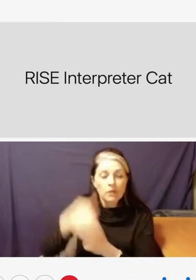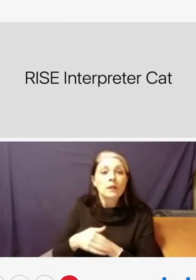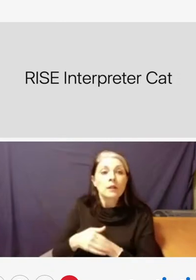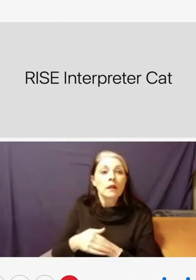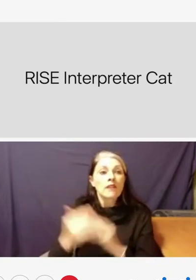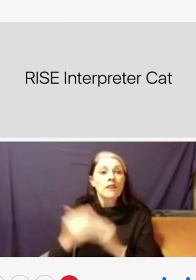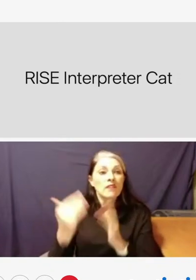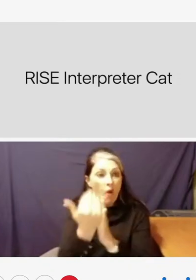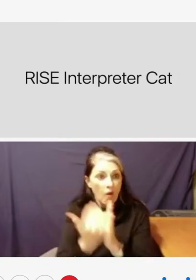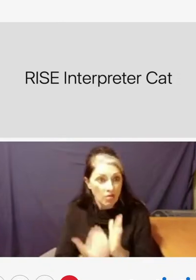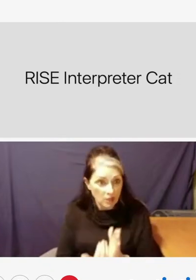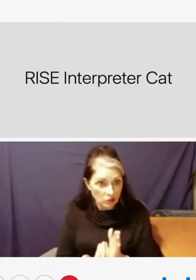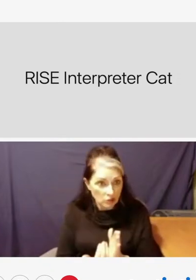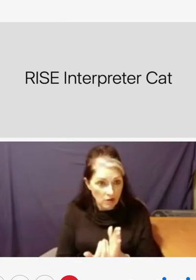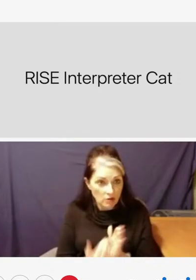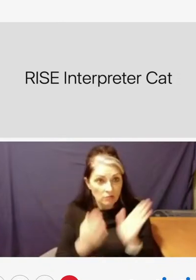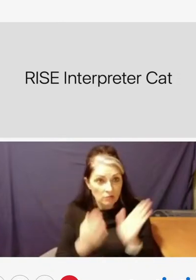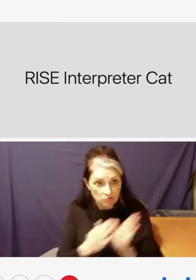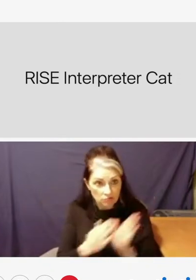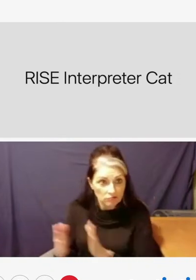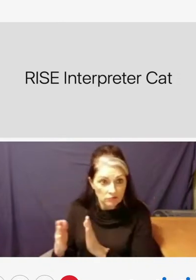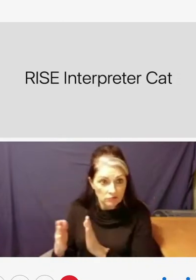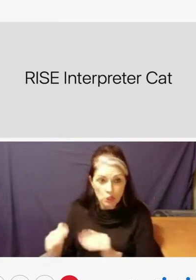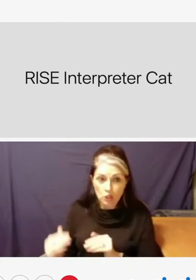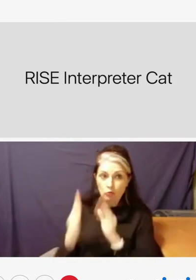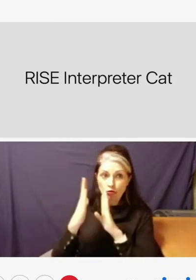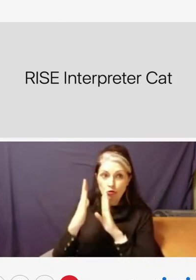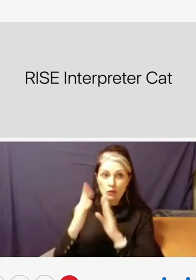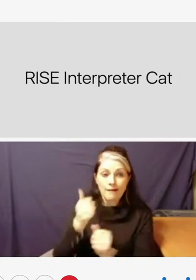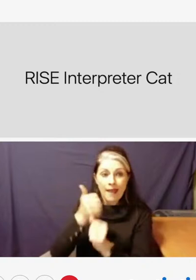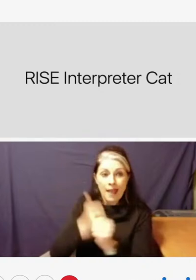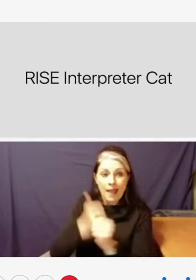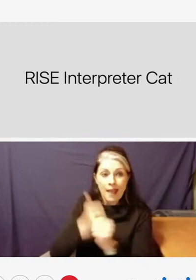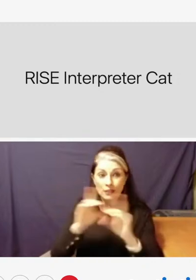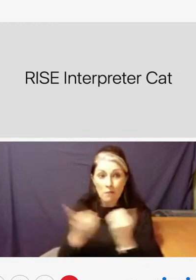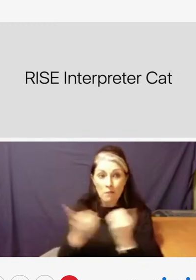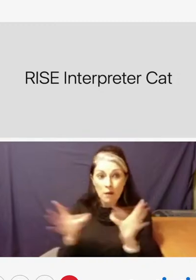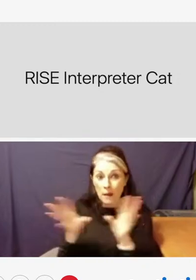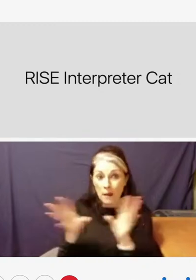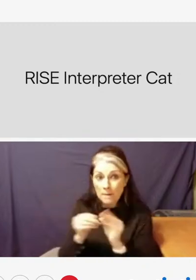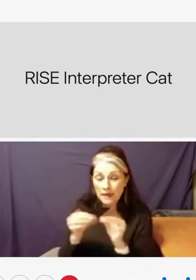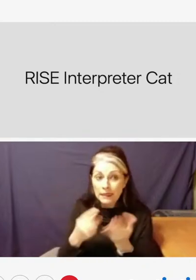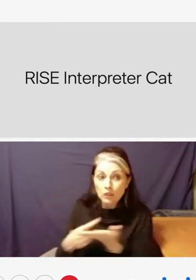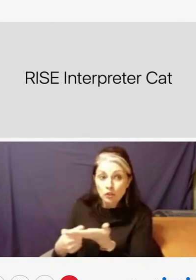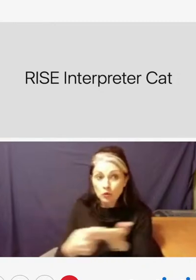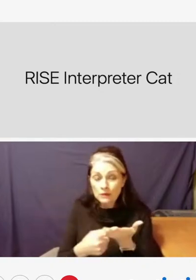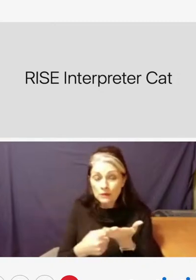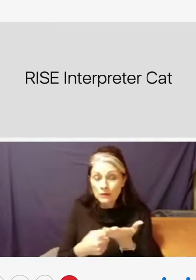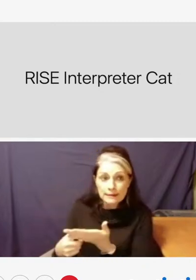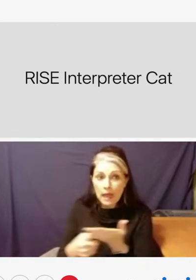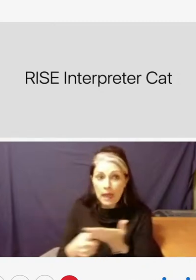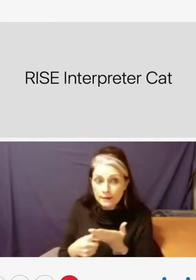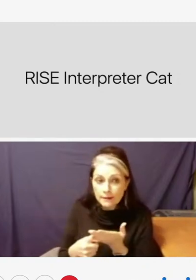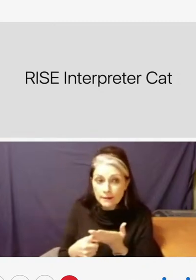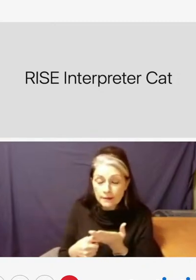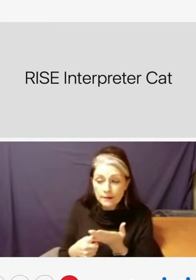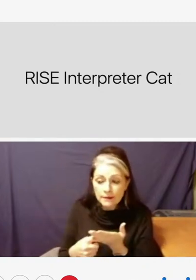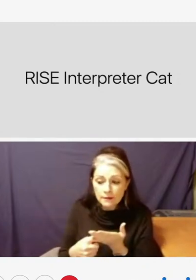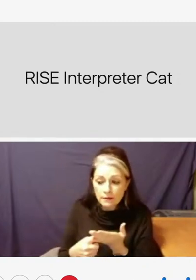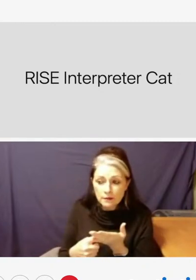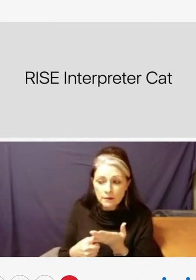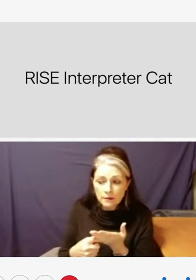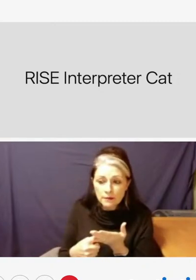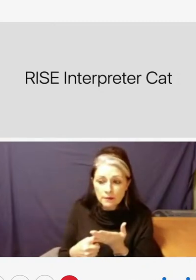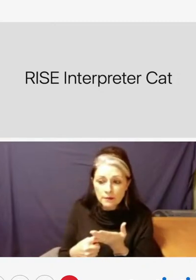address at every department meeting uh to discuss uh Tina uh Tina who oversees the